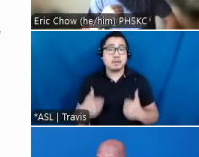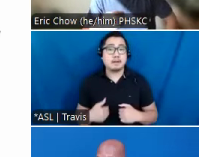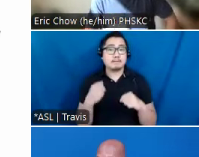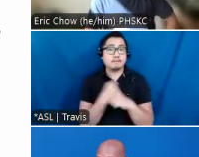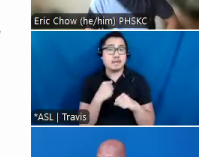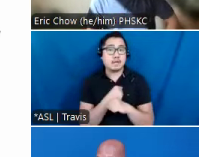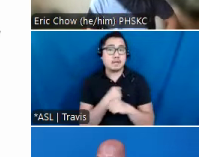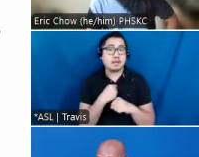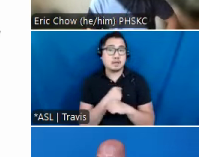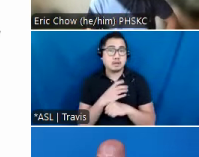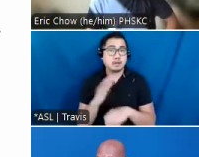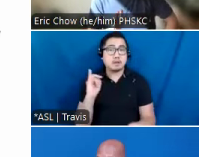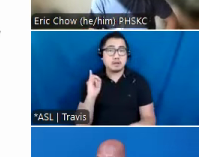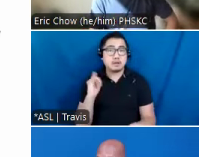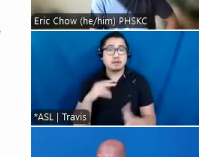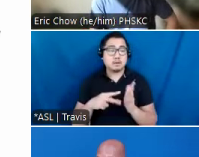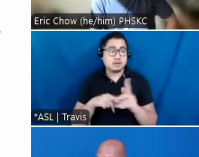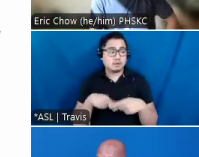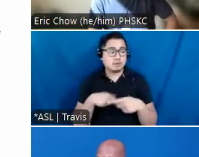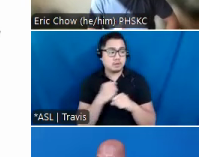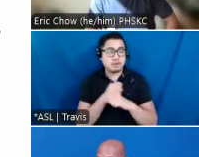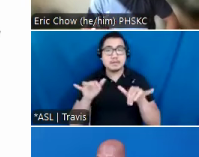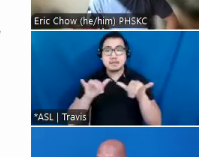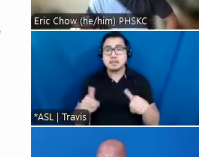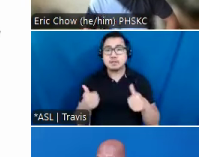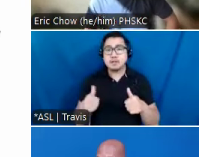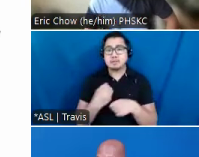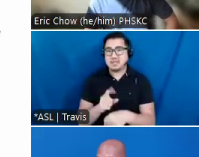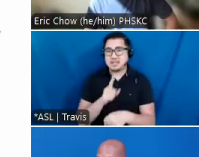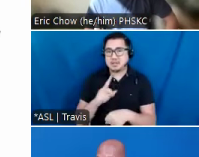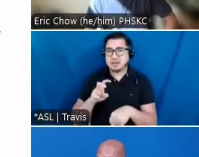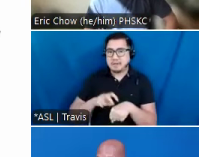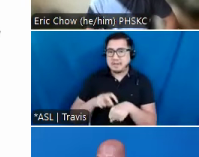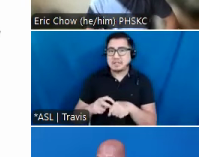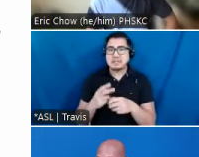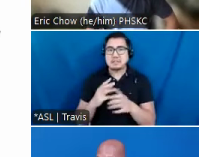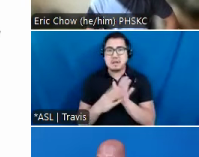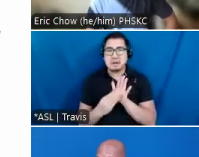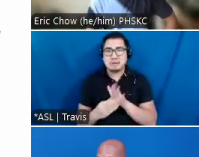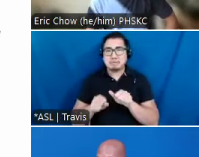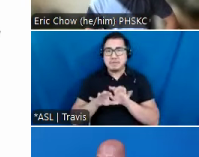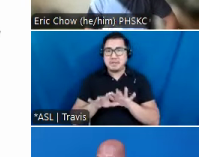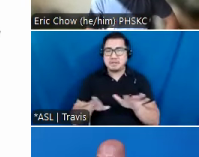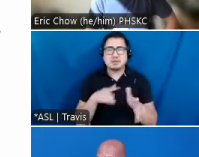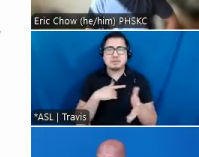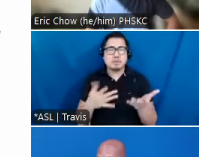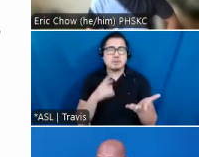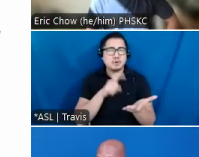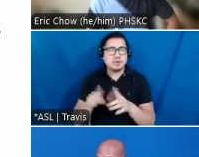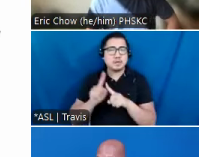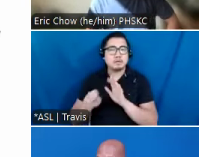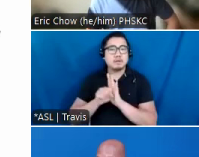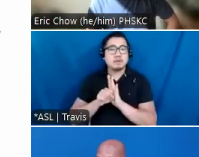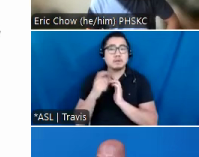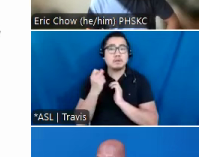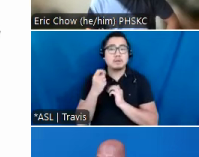your immune system is trying to stop the infection from multiplying too far, you may experience symptoms. So that's why many of us will